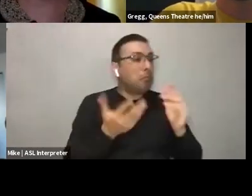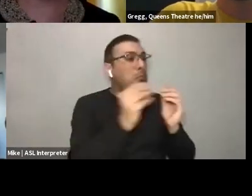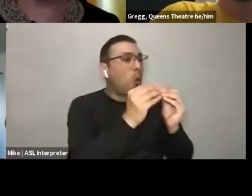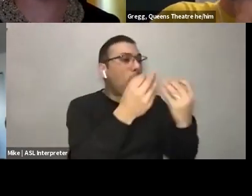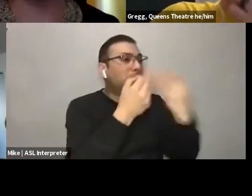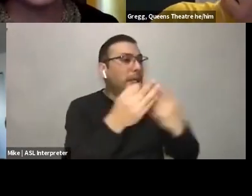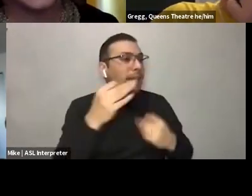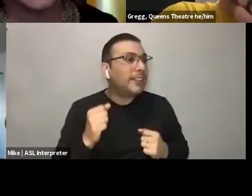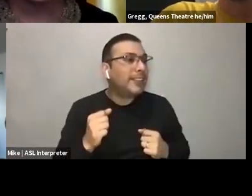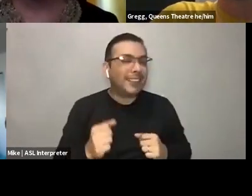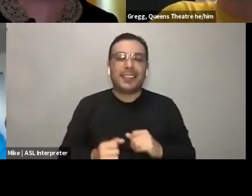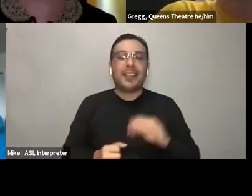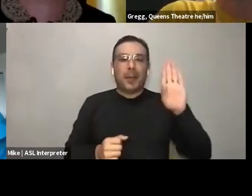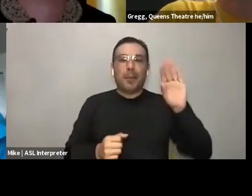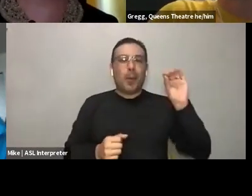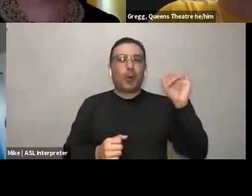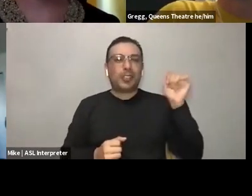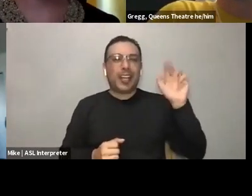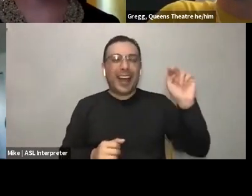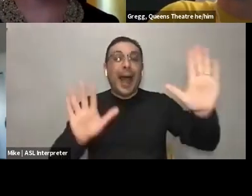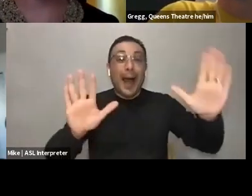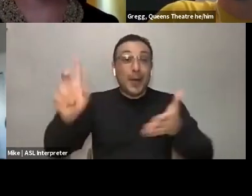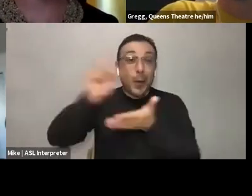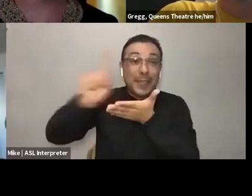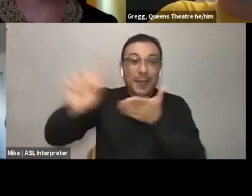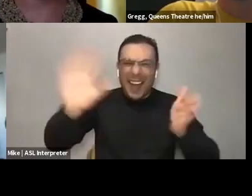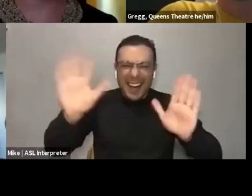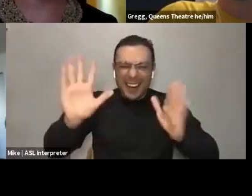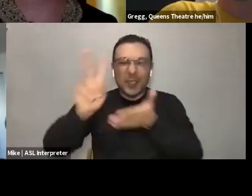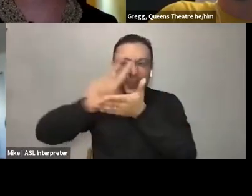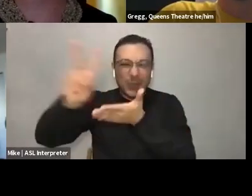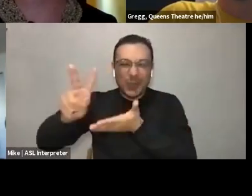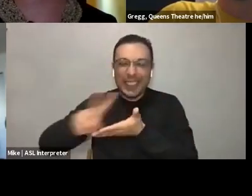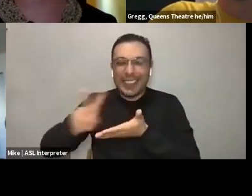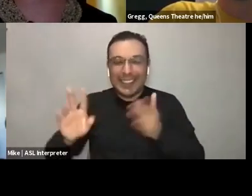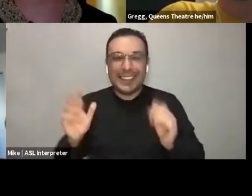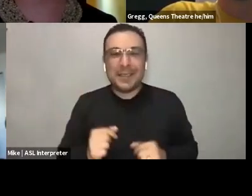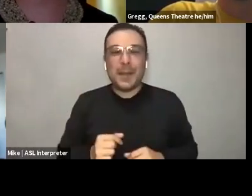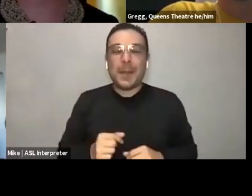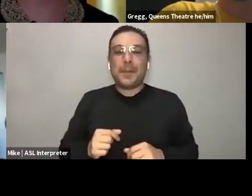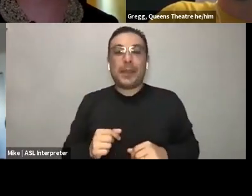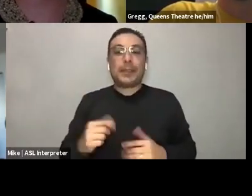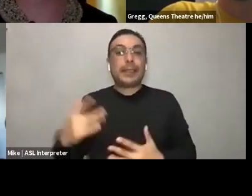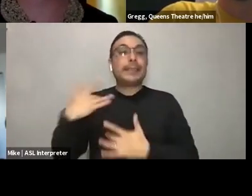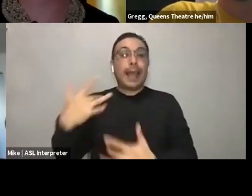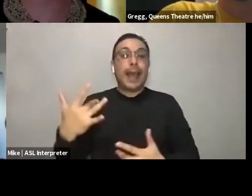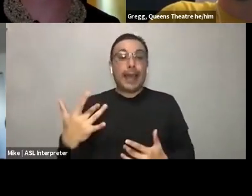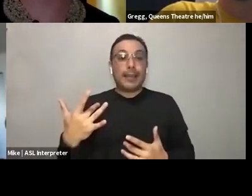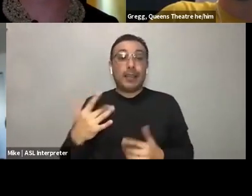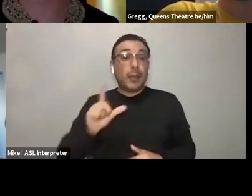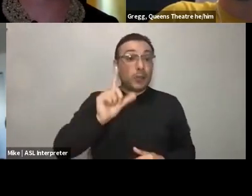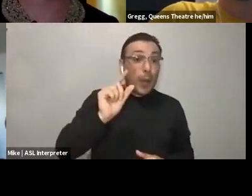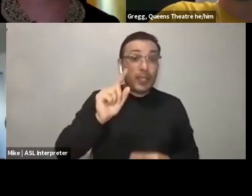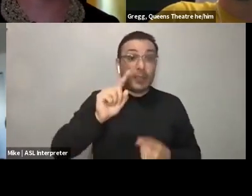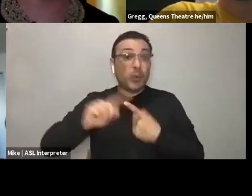Um, yeah, uh, yes, it's bi-weekly and, uh, yeah, it's a, usually there's between 20 and 30